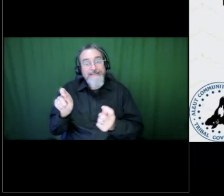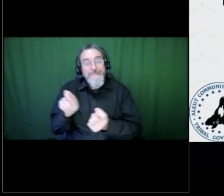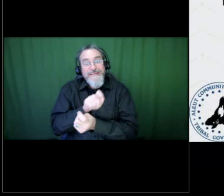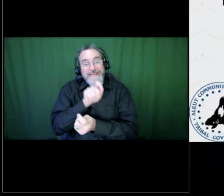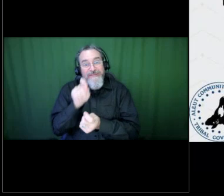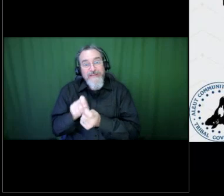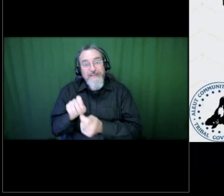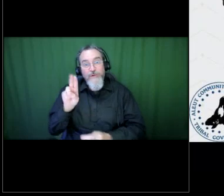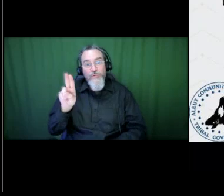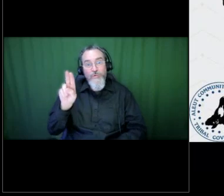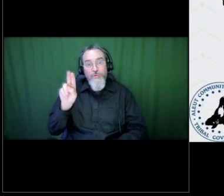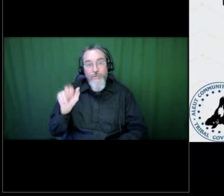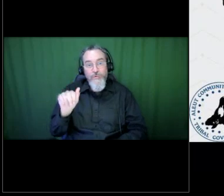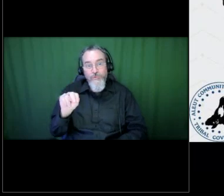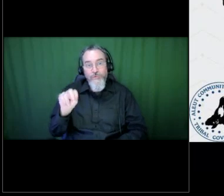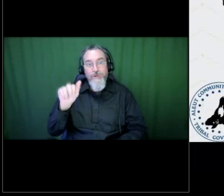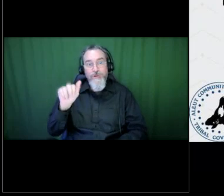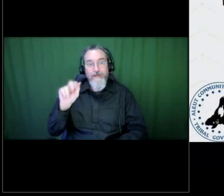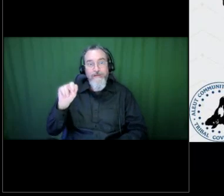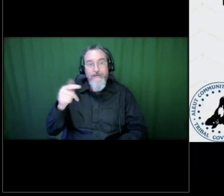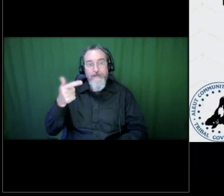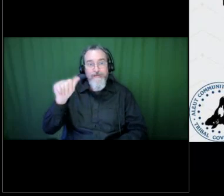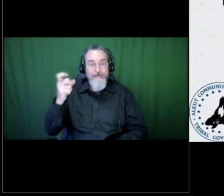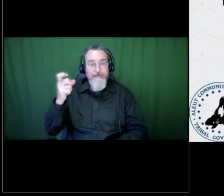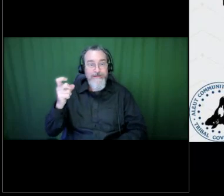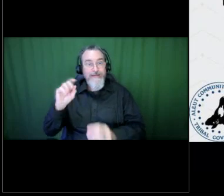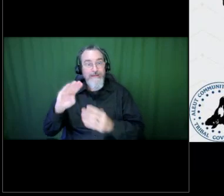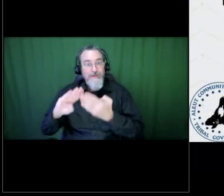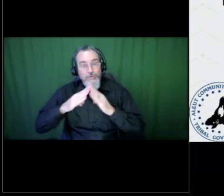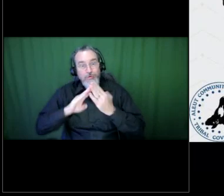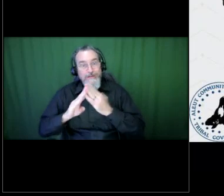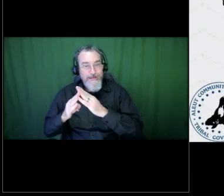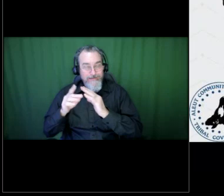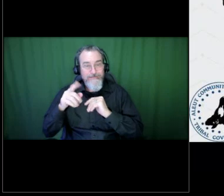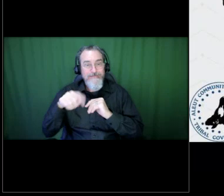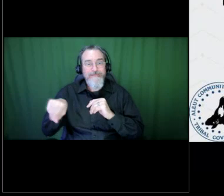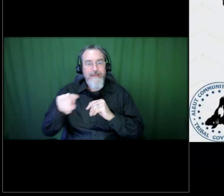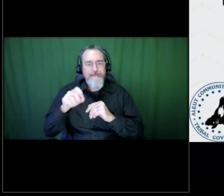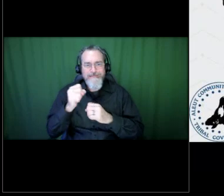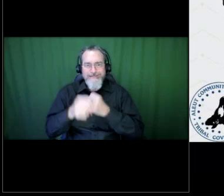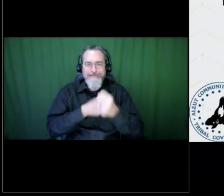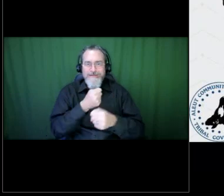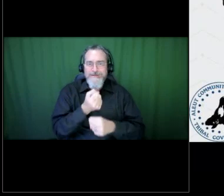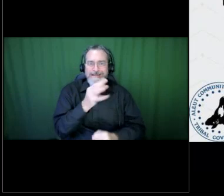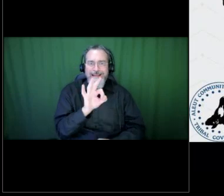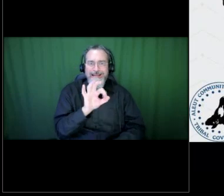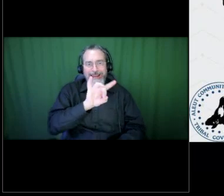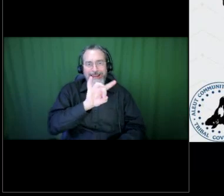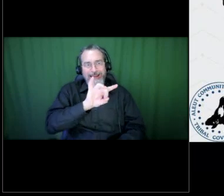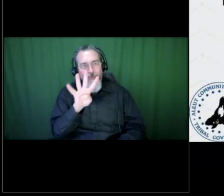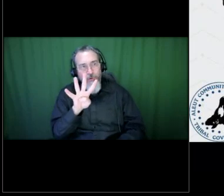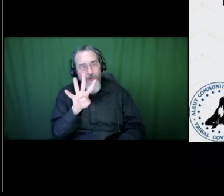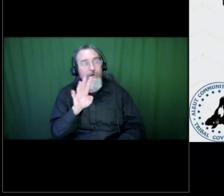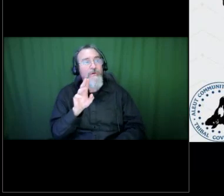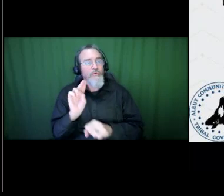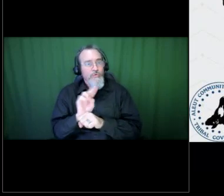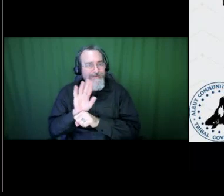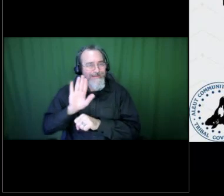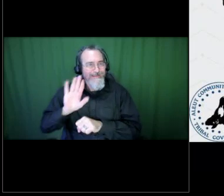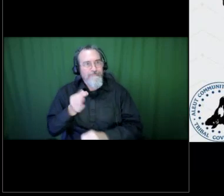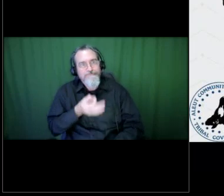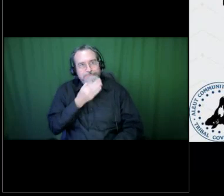Island, were wards of the United States government until 1984 to use their expertise in harvesting the northern fur seal.